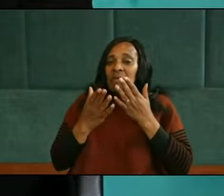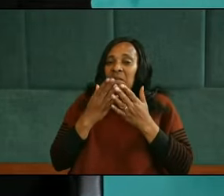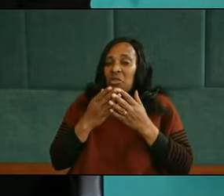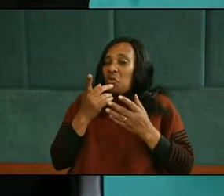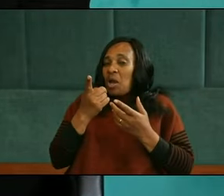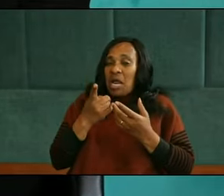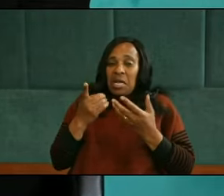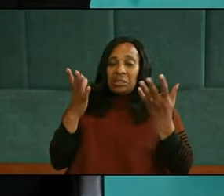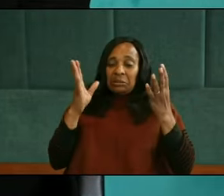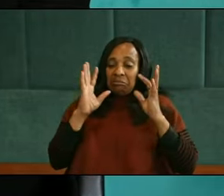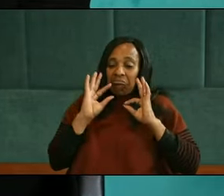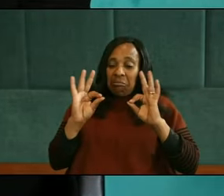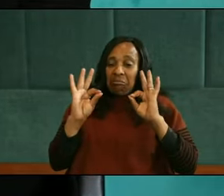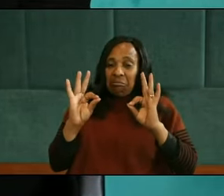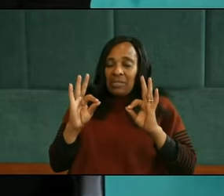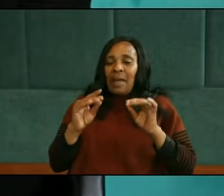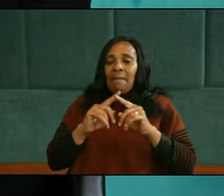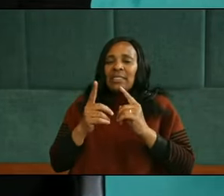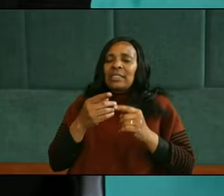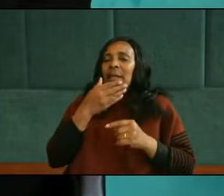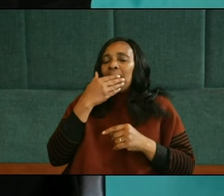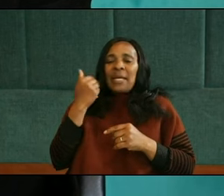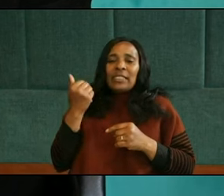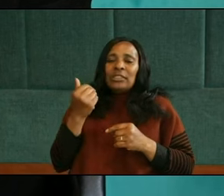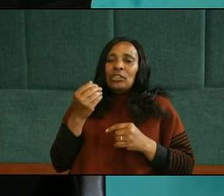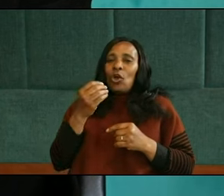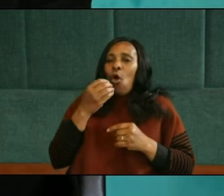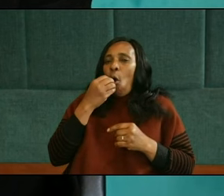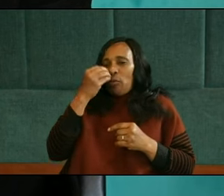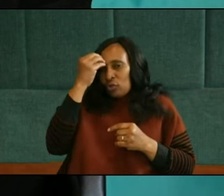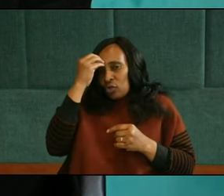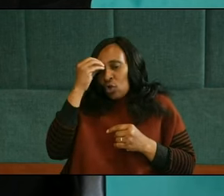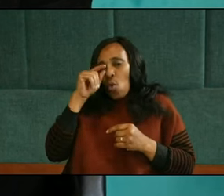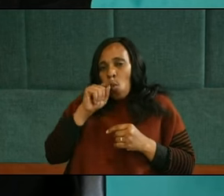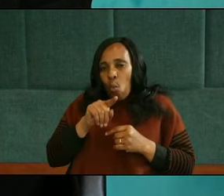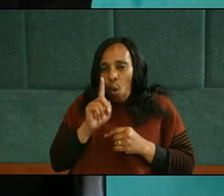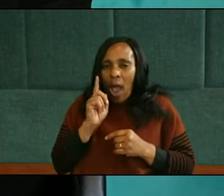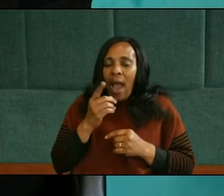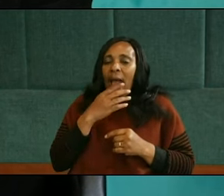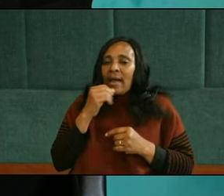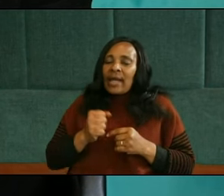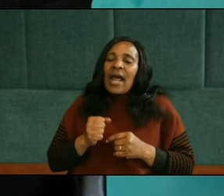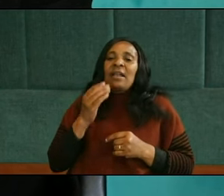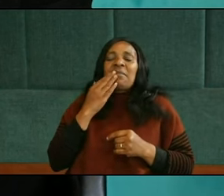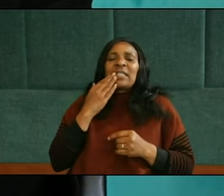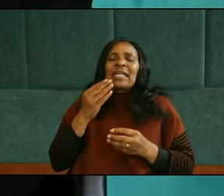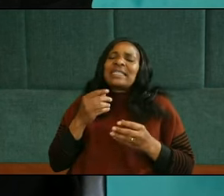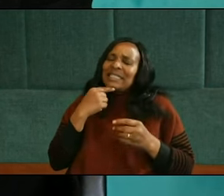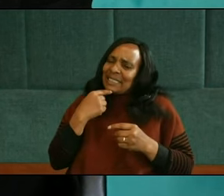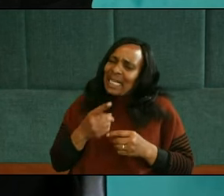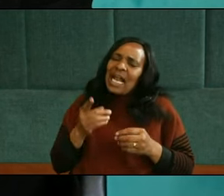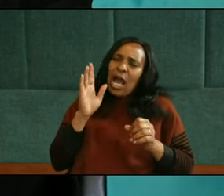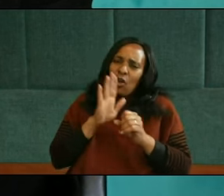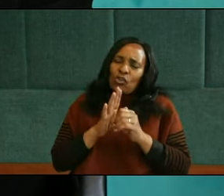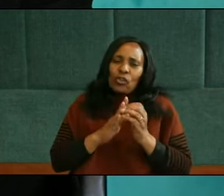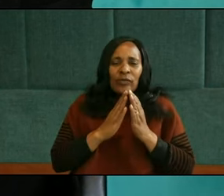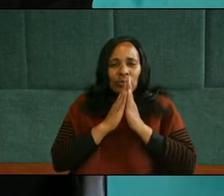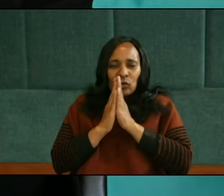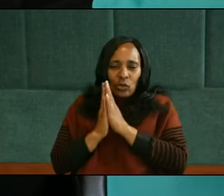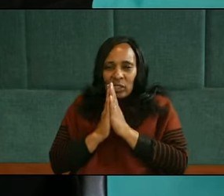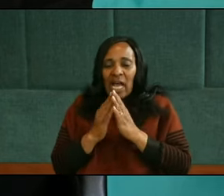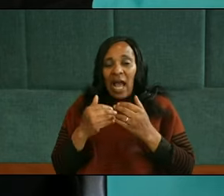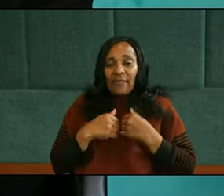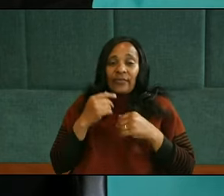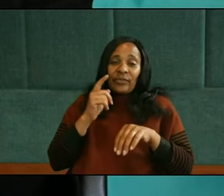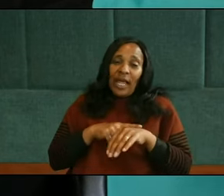famous. So the best option would be your grandma, which will tell a lot of stories. So if you have a time,